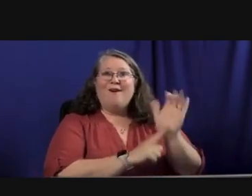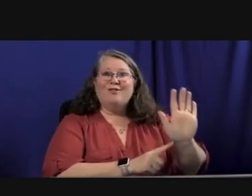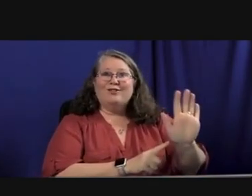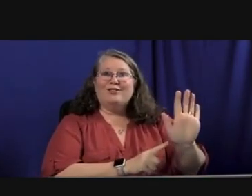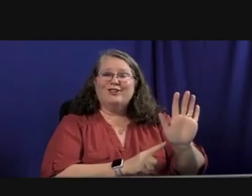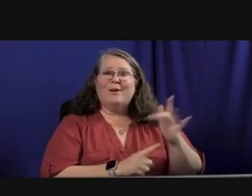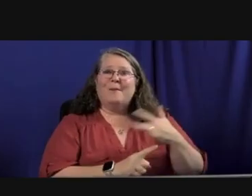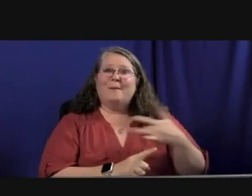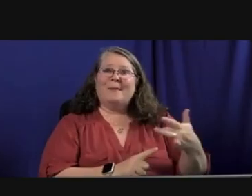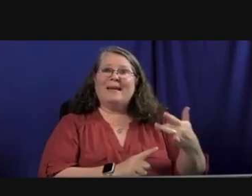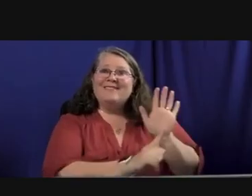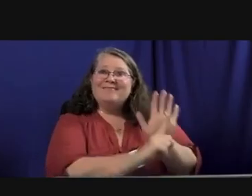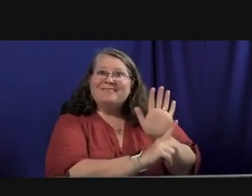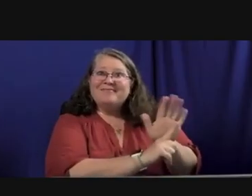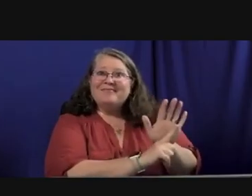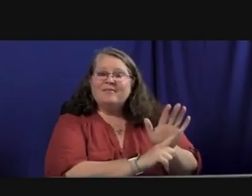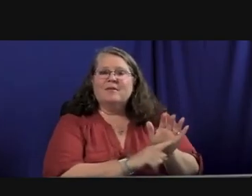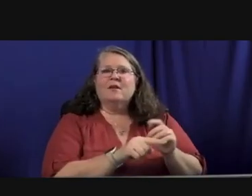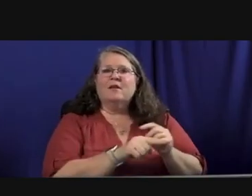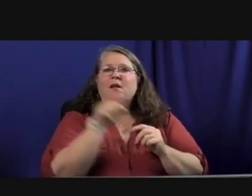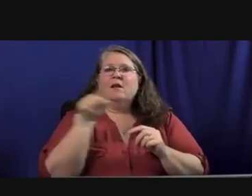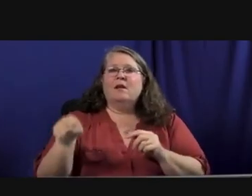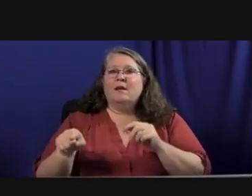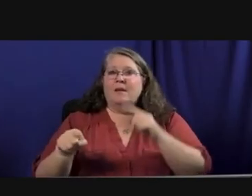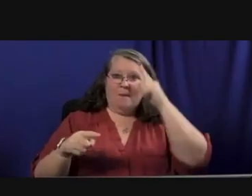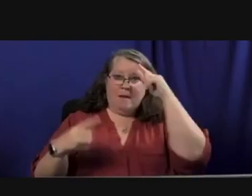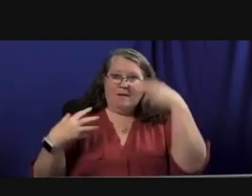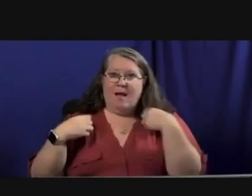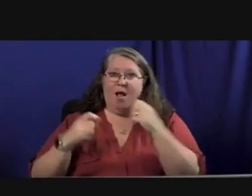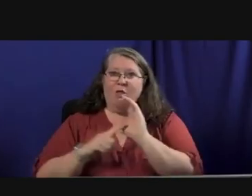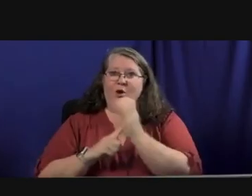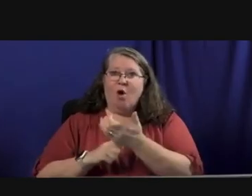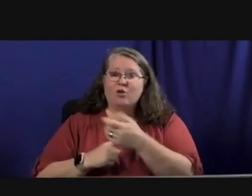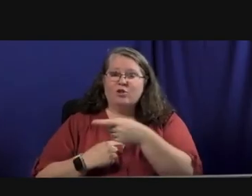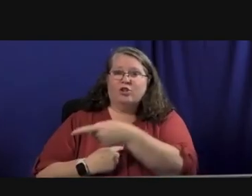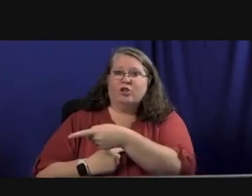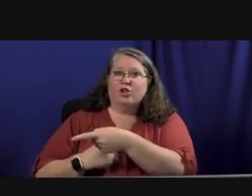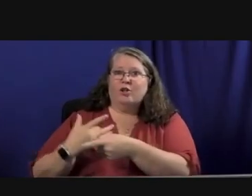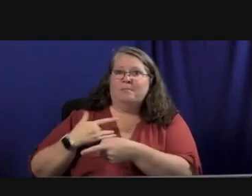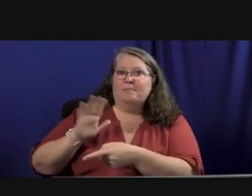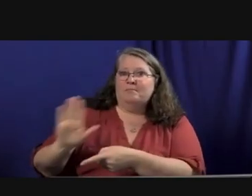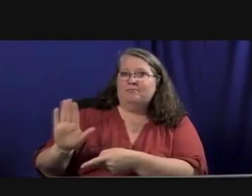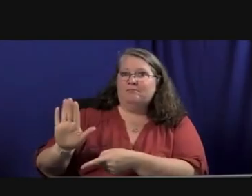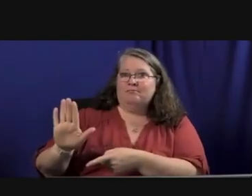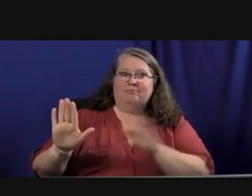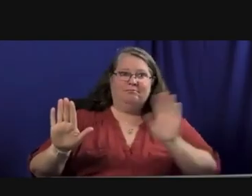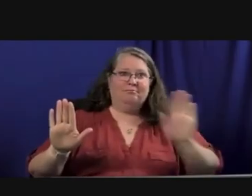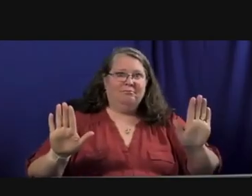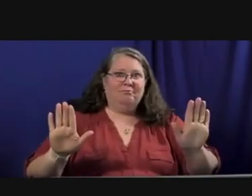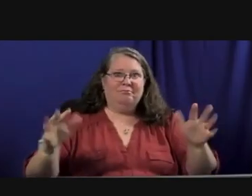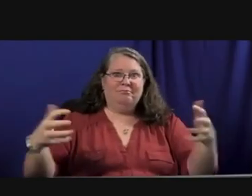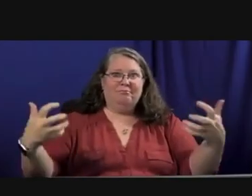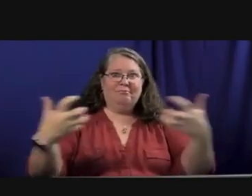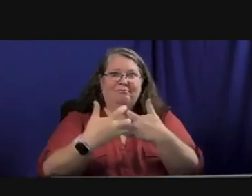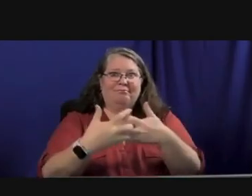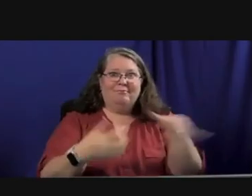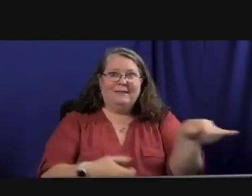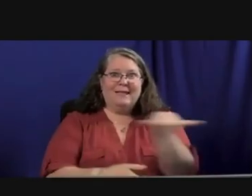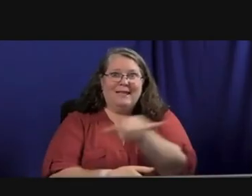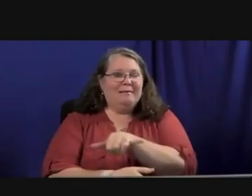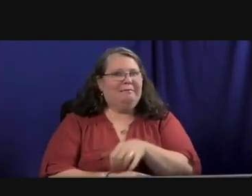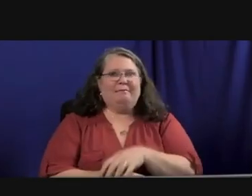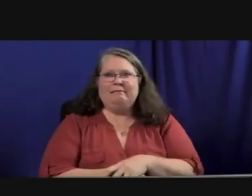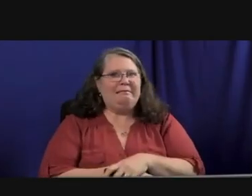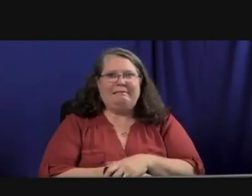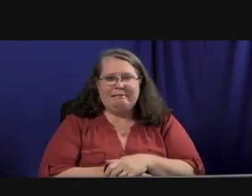misunderstandings related with the deaf culture, and it just tends to be deaf culture way related to another culture, and pretty much